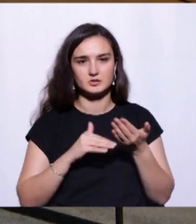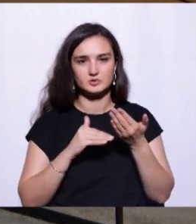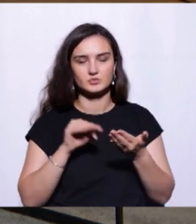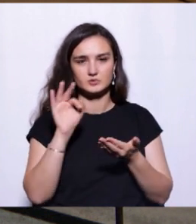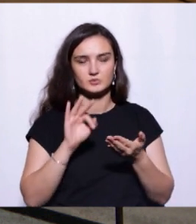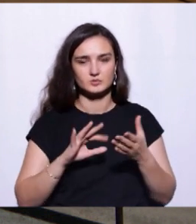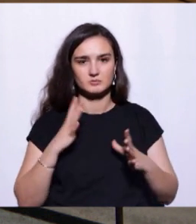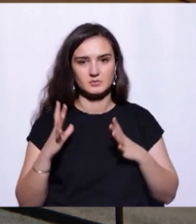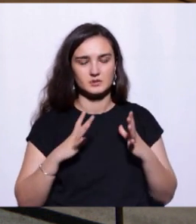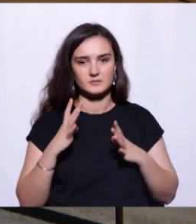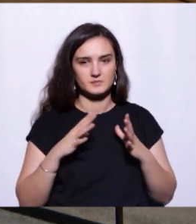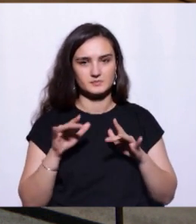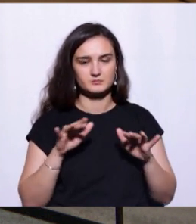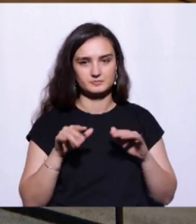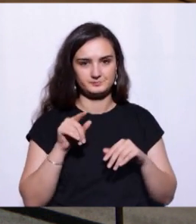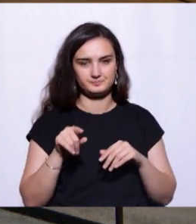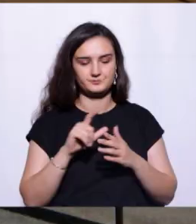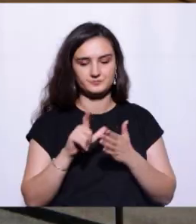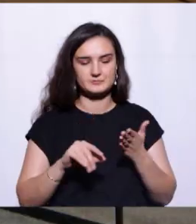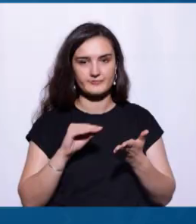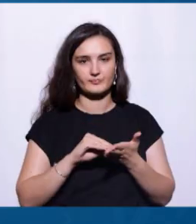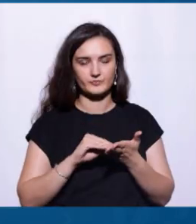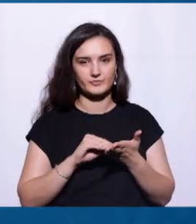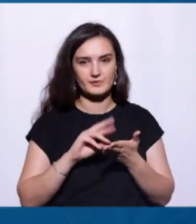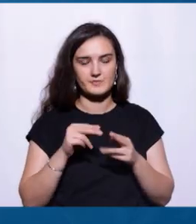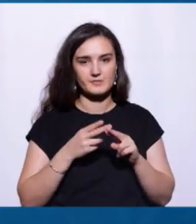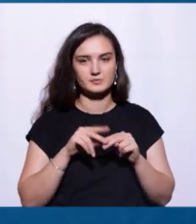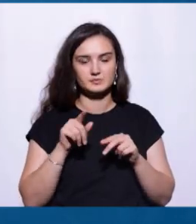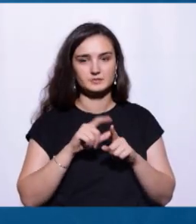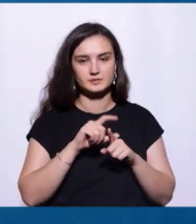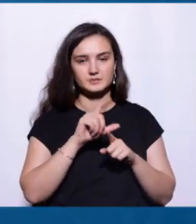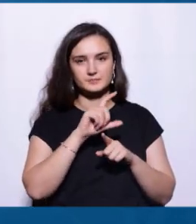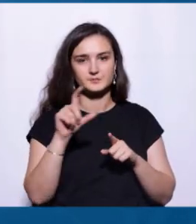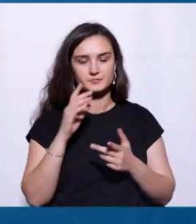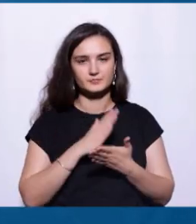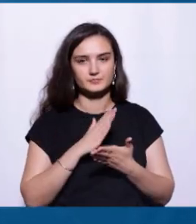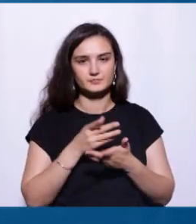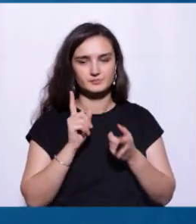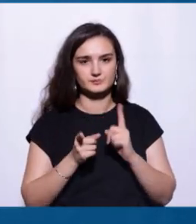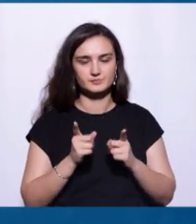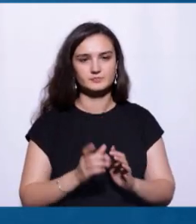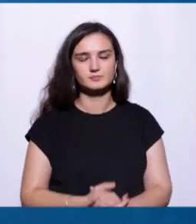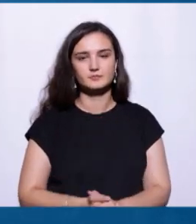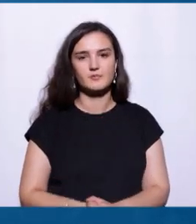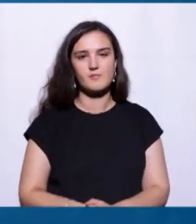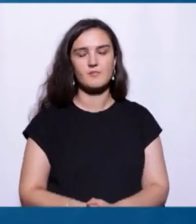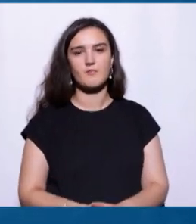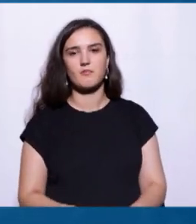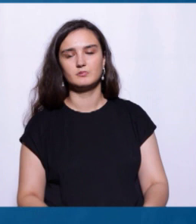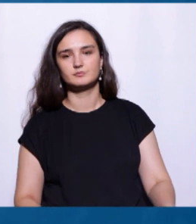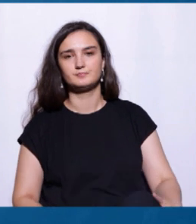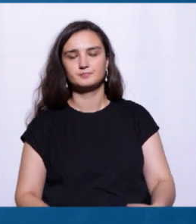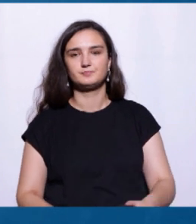regular activity, as we read in the text earlier. So this sentence is true. Let's look at